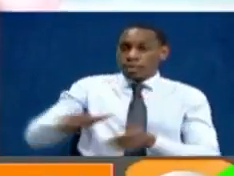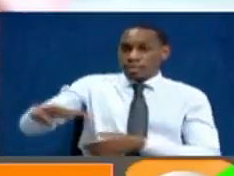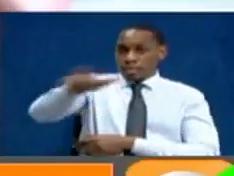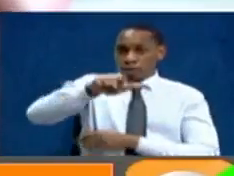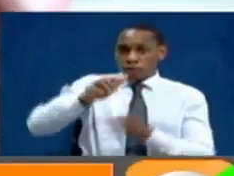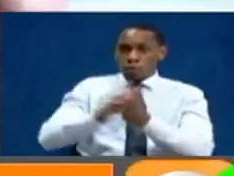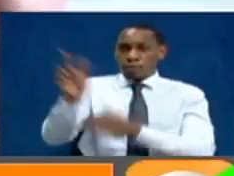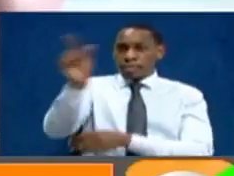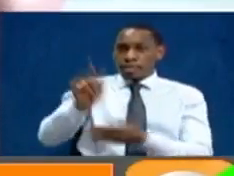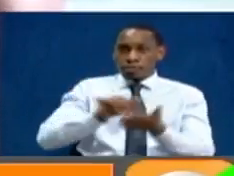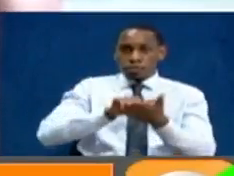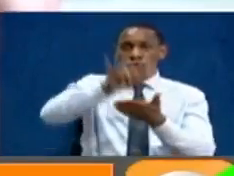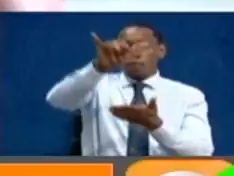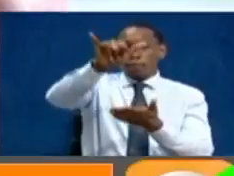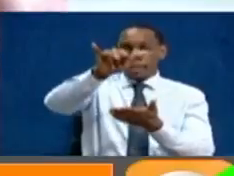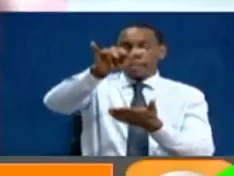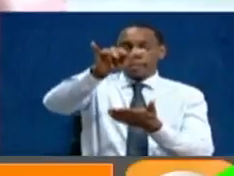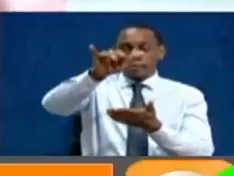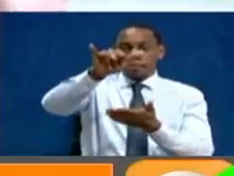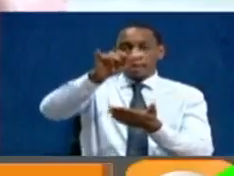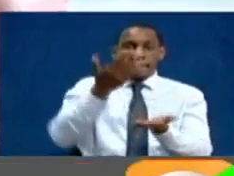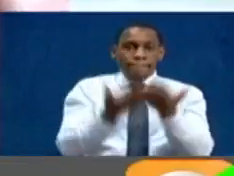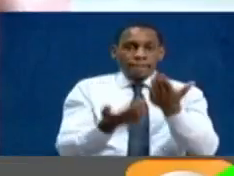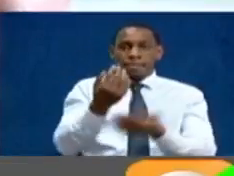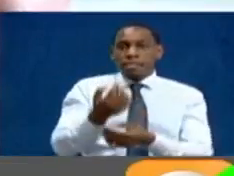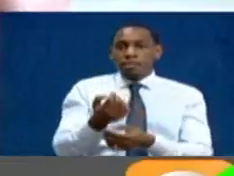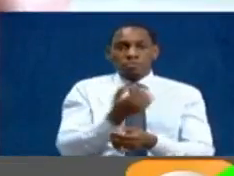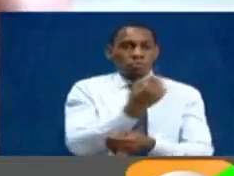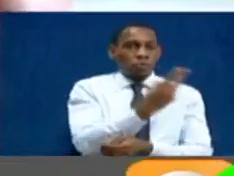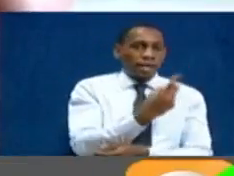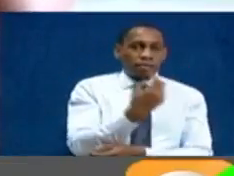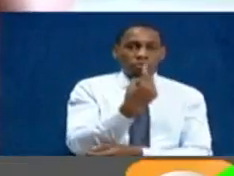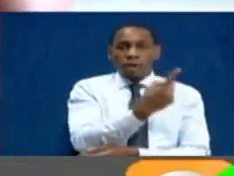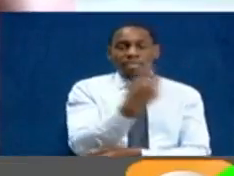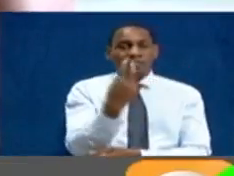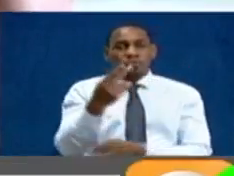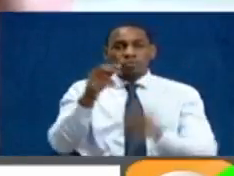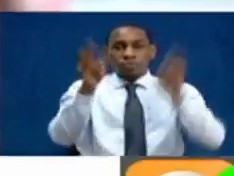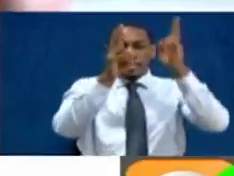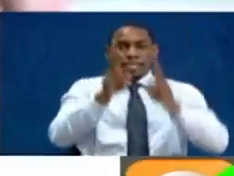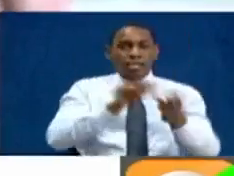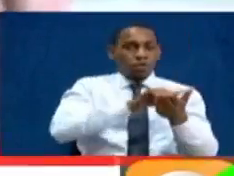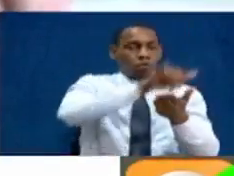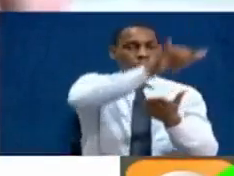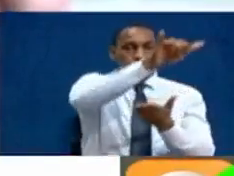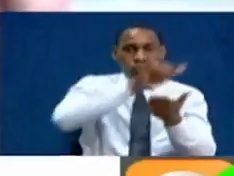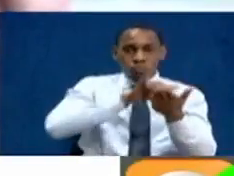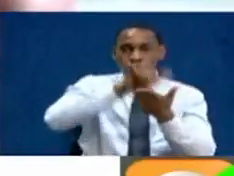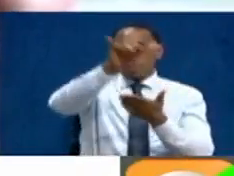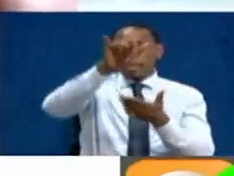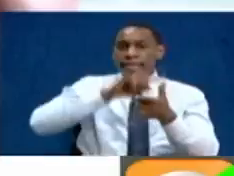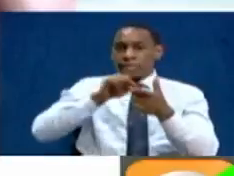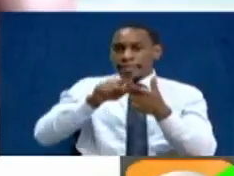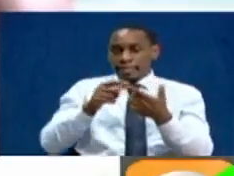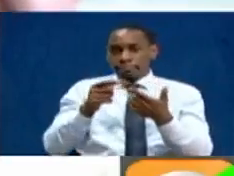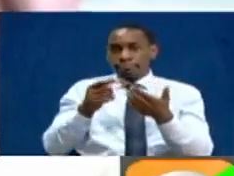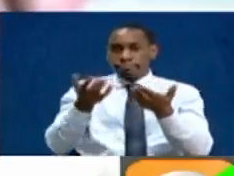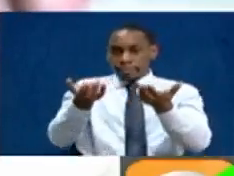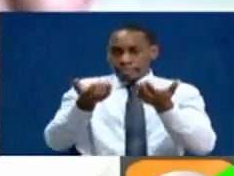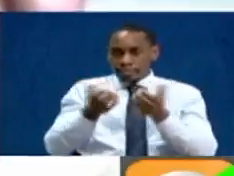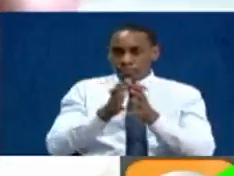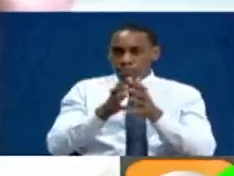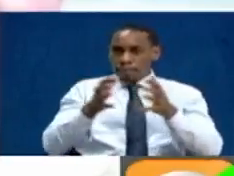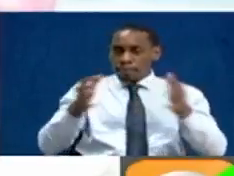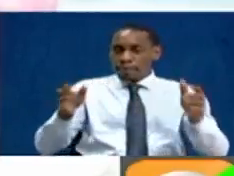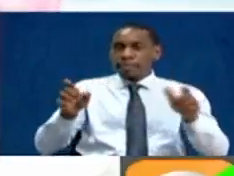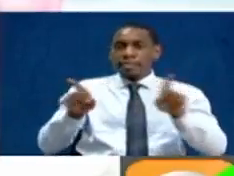domestic and regional flying and maybe one or two international destinations. And then as demand opens up,